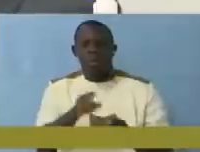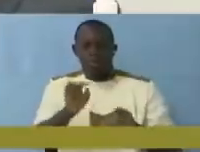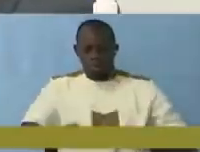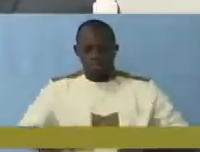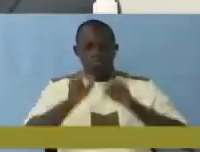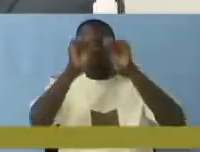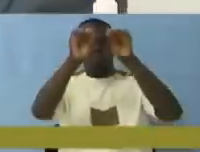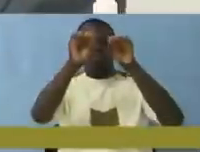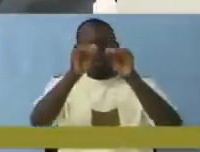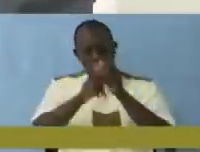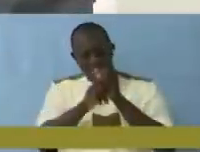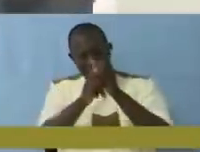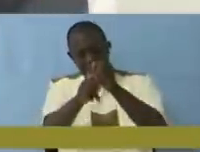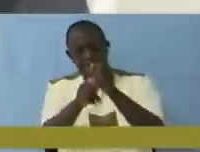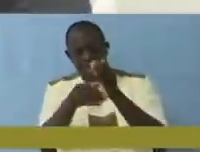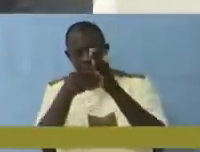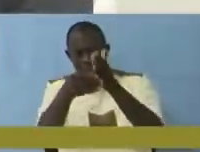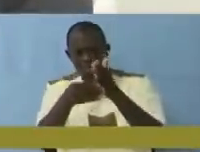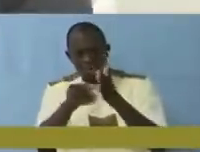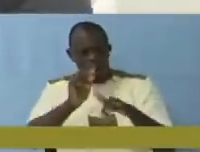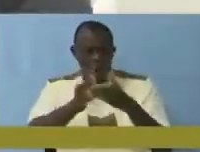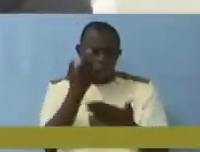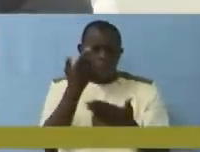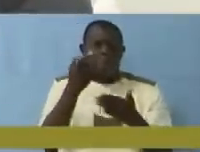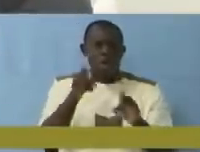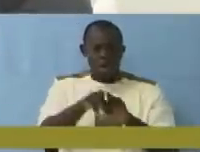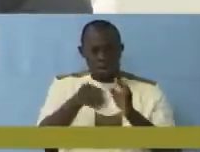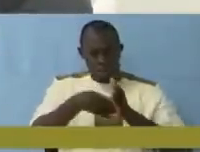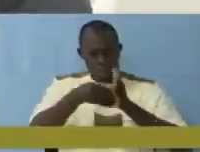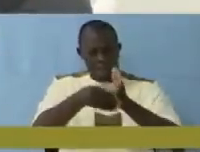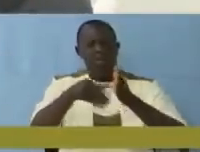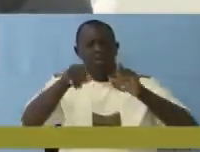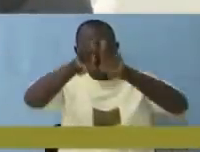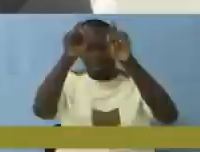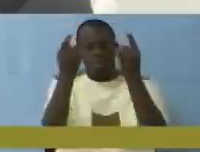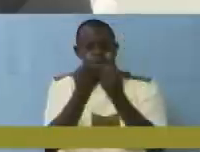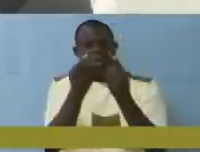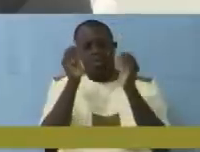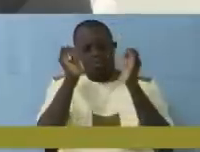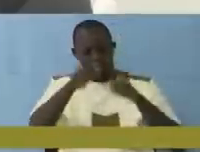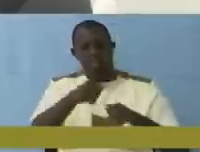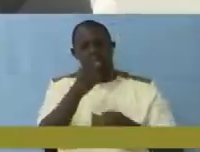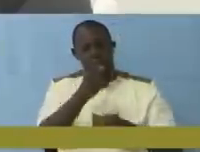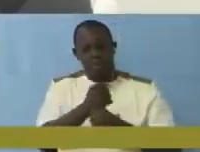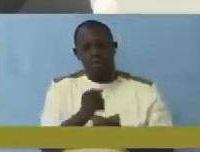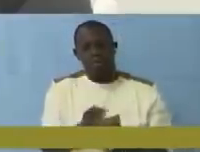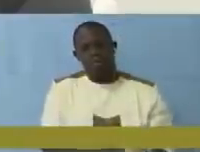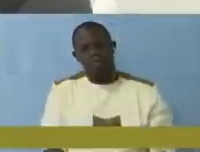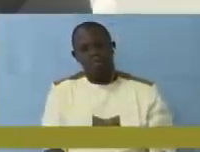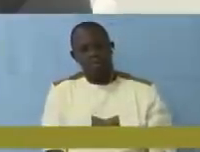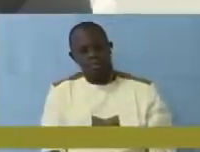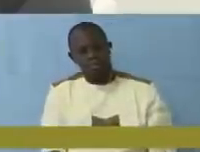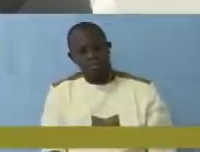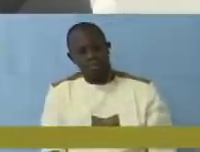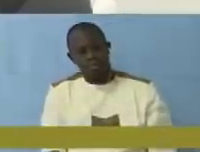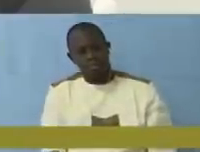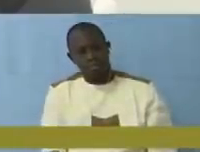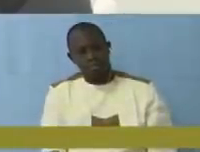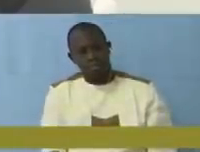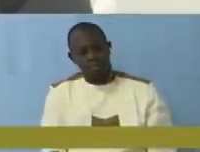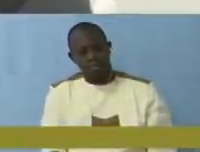Deputy Director General. Makamo eme maranu nje ifana be nune onyin kono la pour ke la makamo la fa nyato do man yene ki